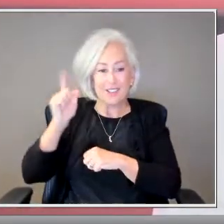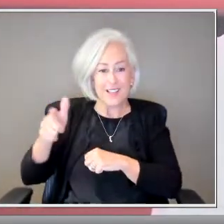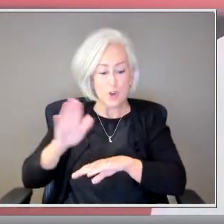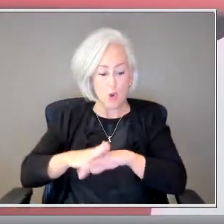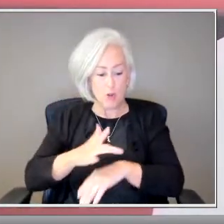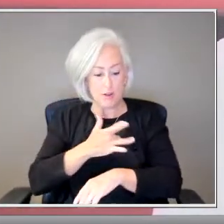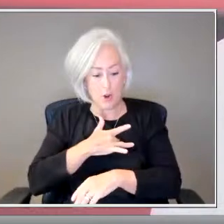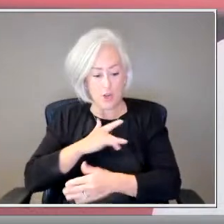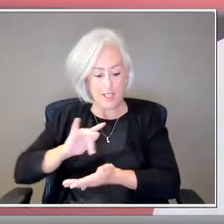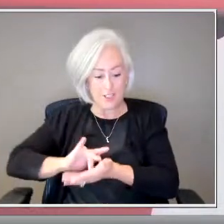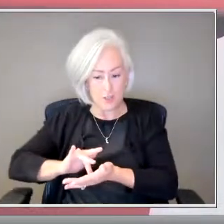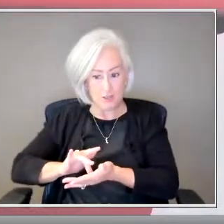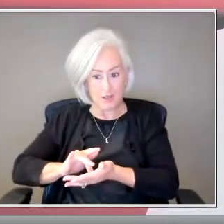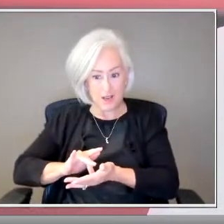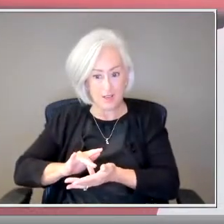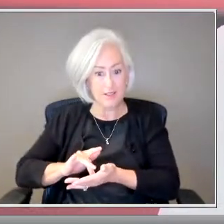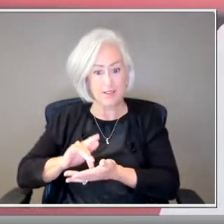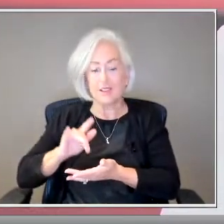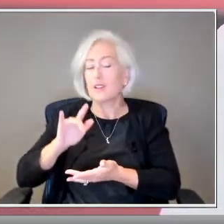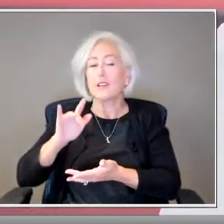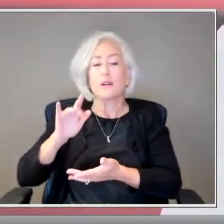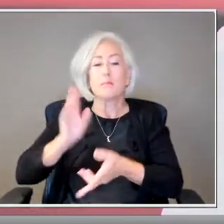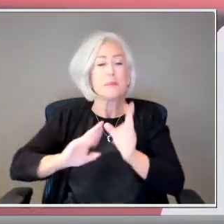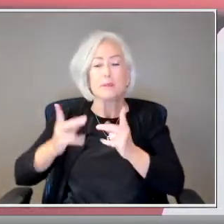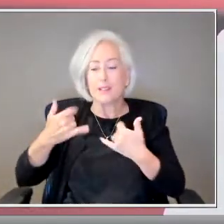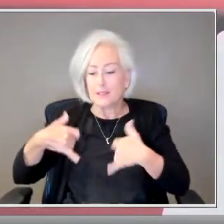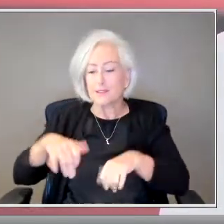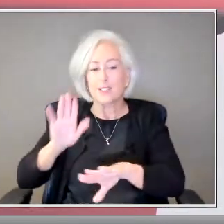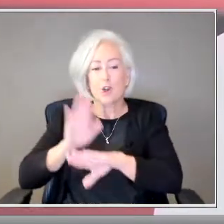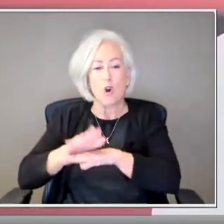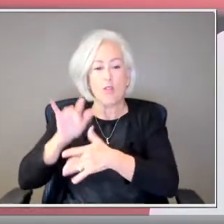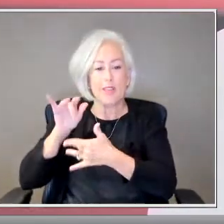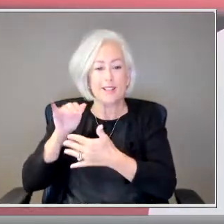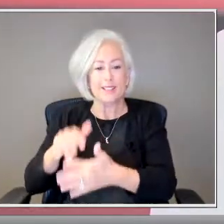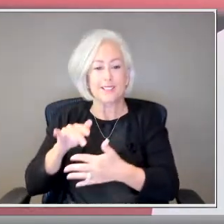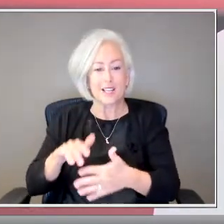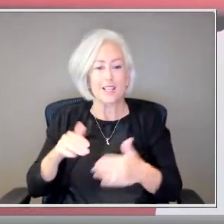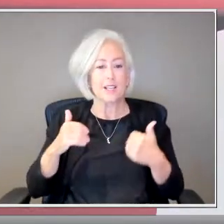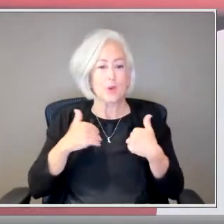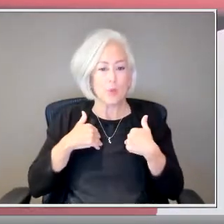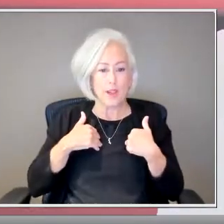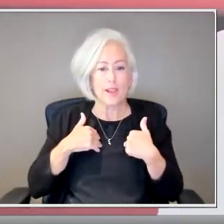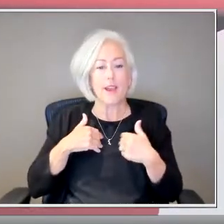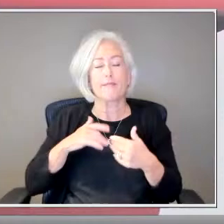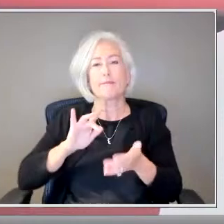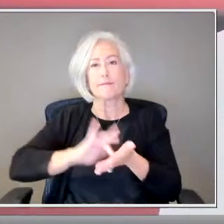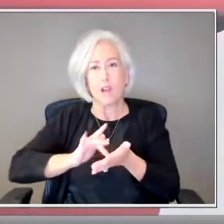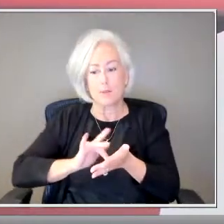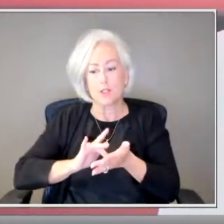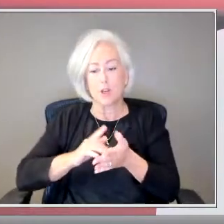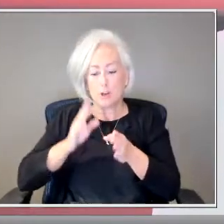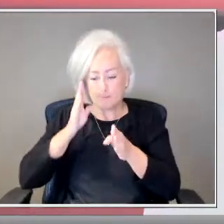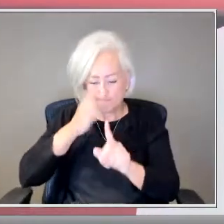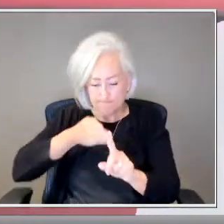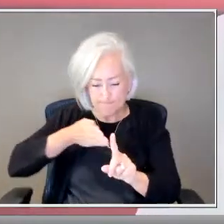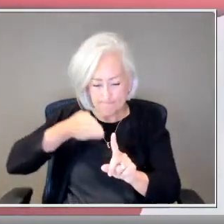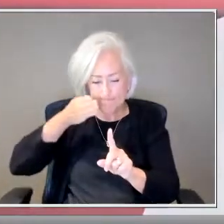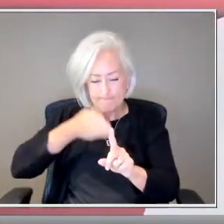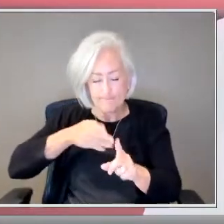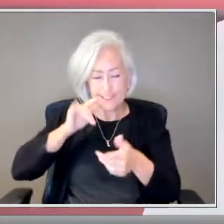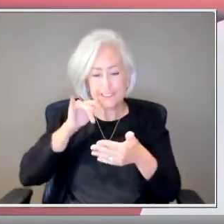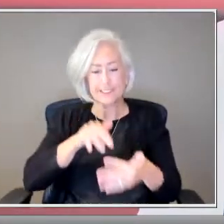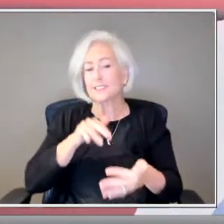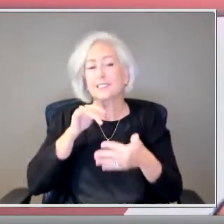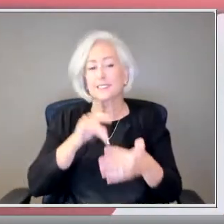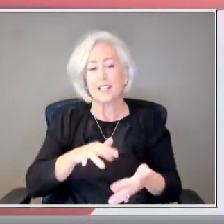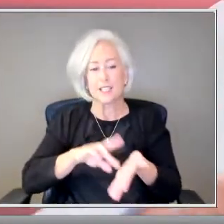about it. So there's a lot of post-release surveillance. It's called pharmacovigilance studies, where they look at databases